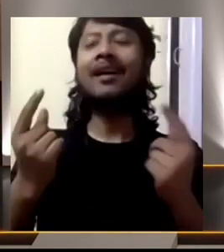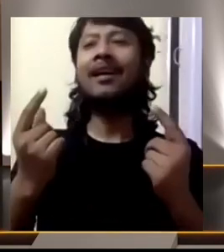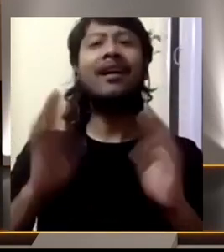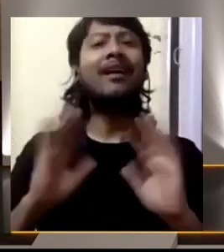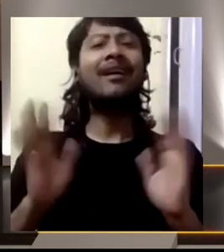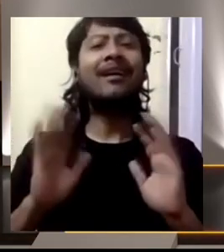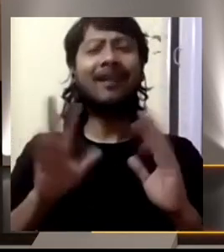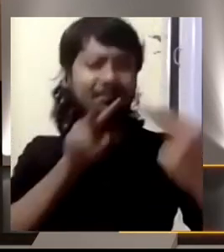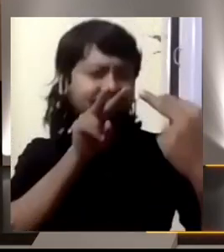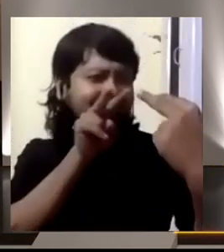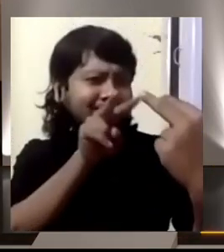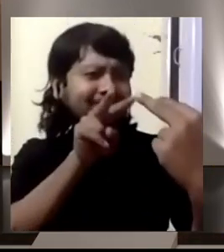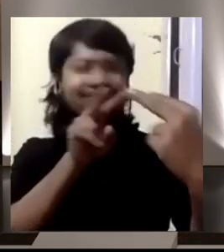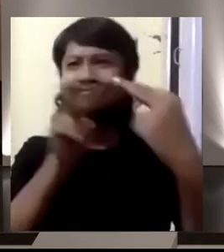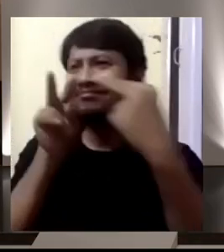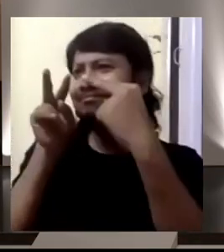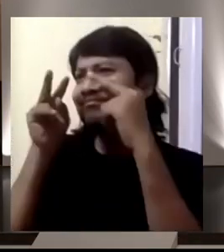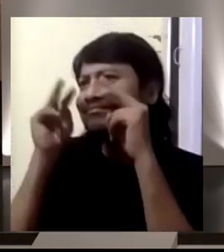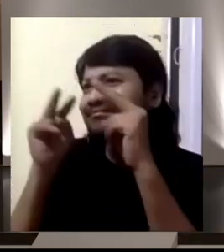connect, and smile.